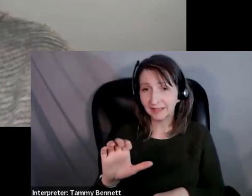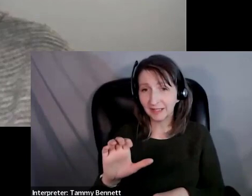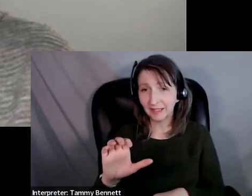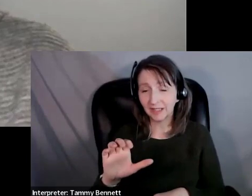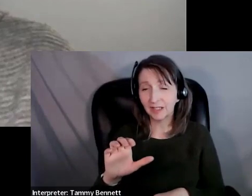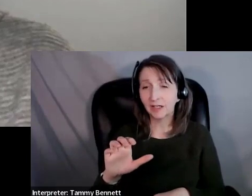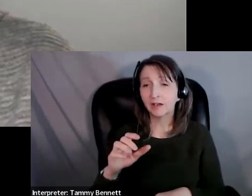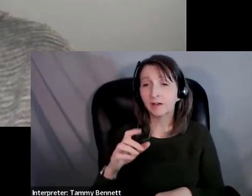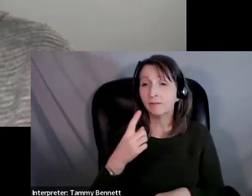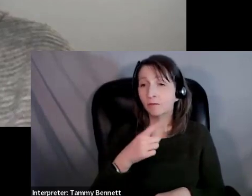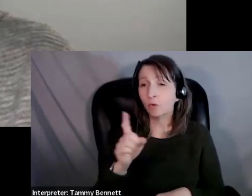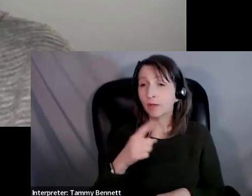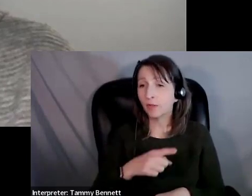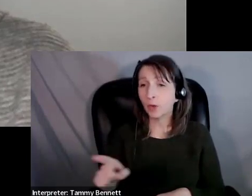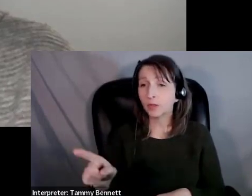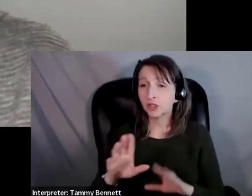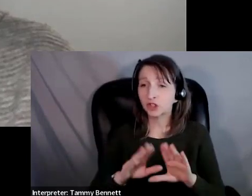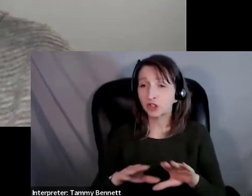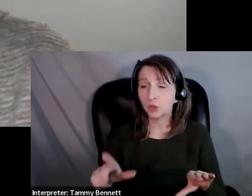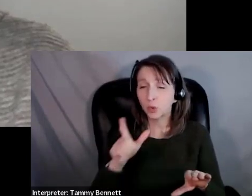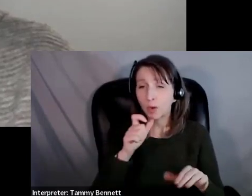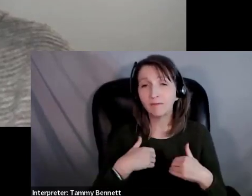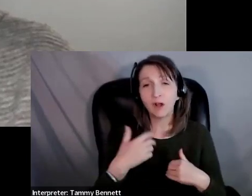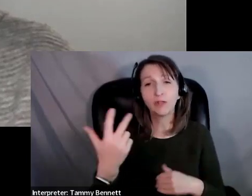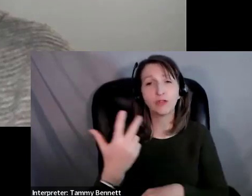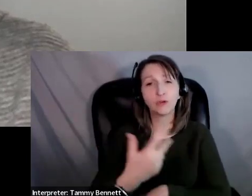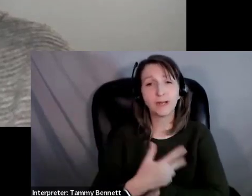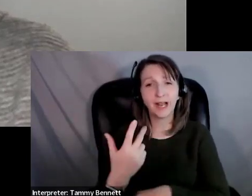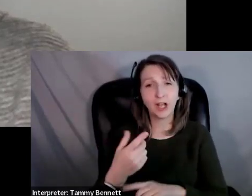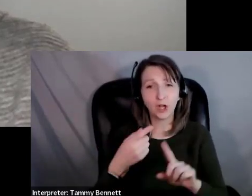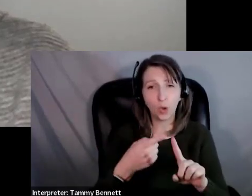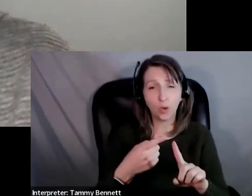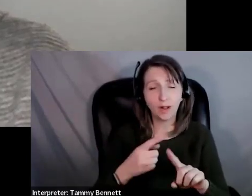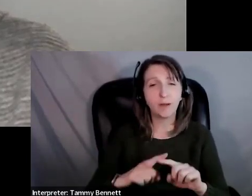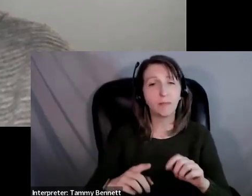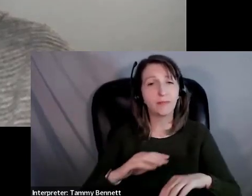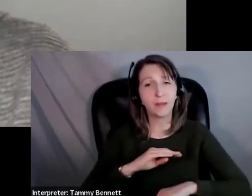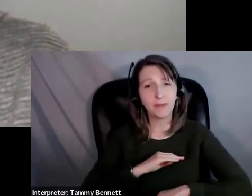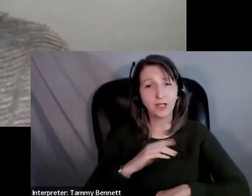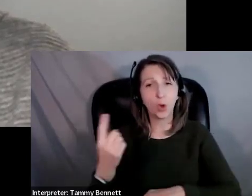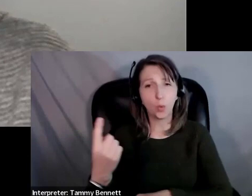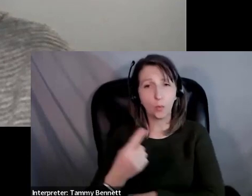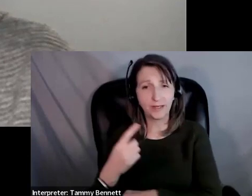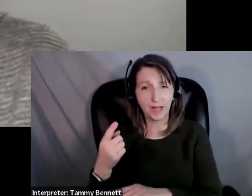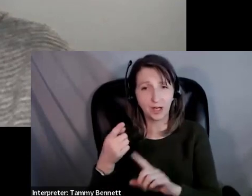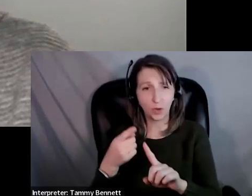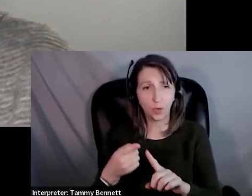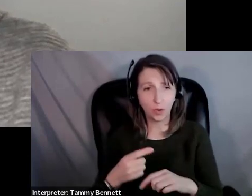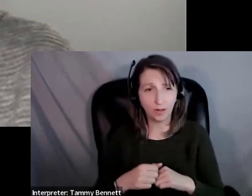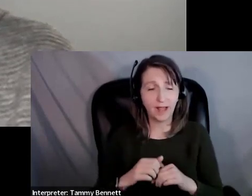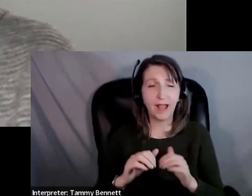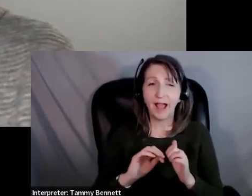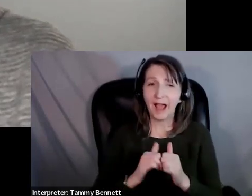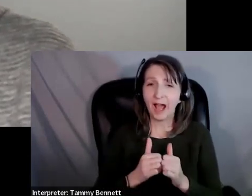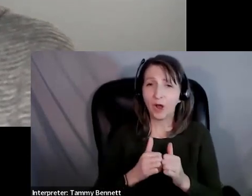but meet a one day goal. How do you modify expectations to support instead to overwhelm them?